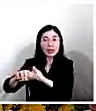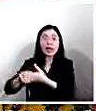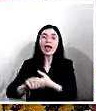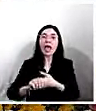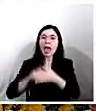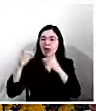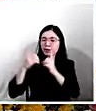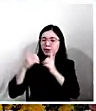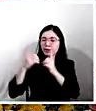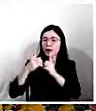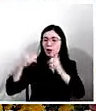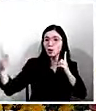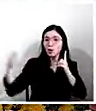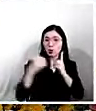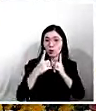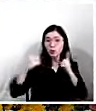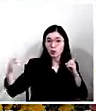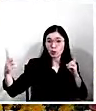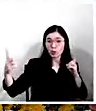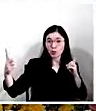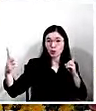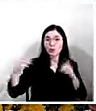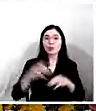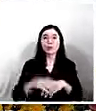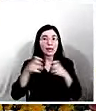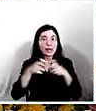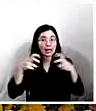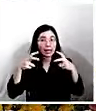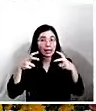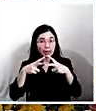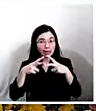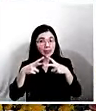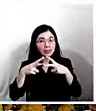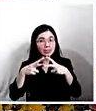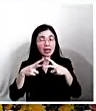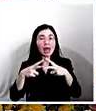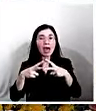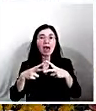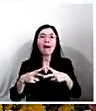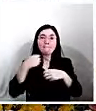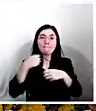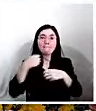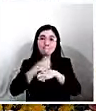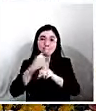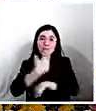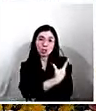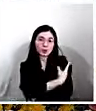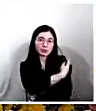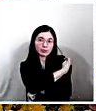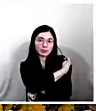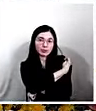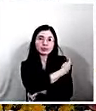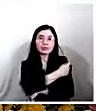distancing, and even to avail vaccination as much as